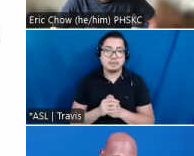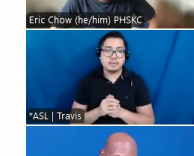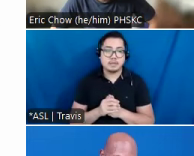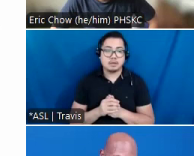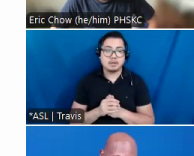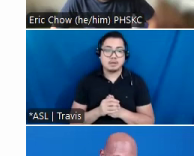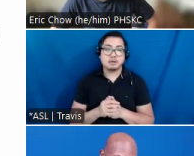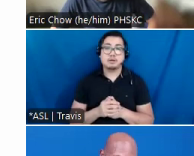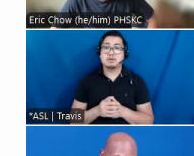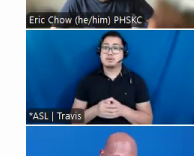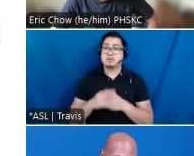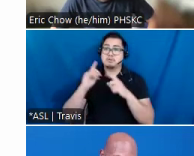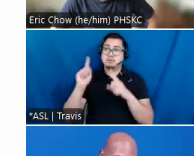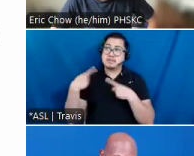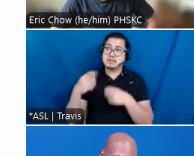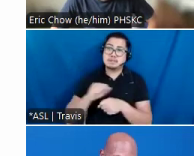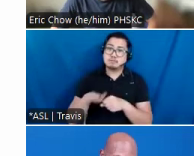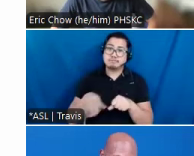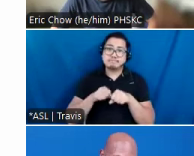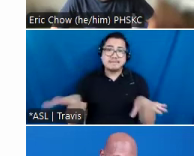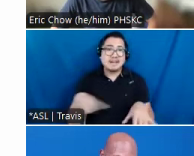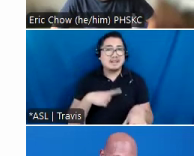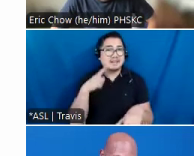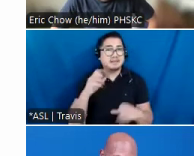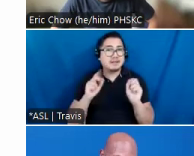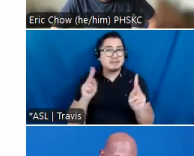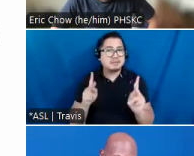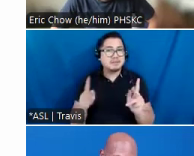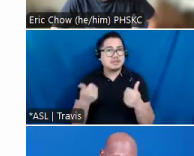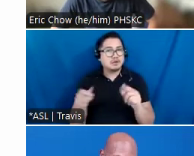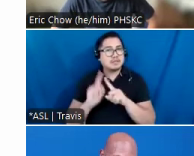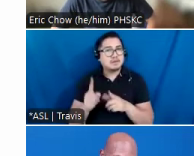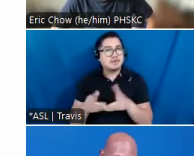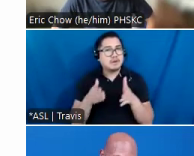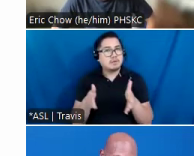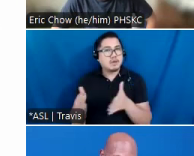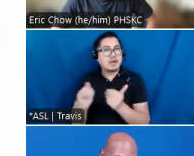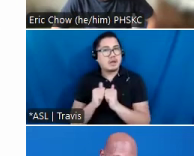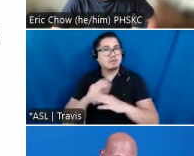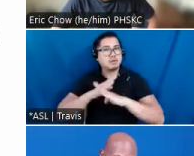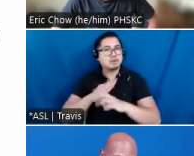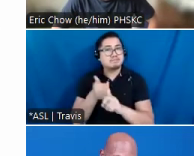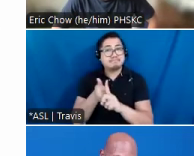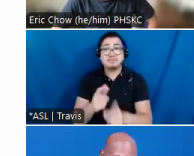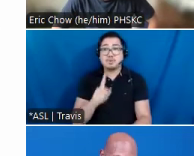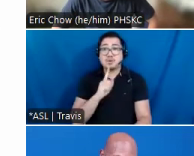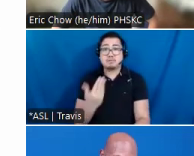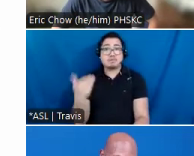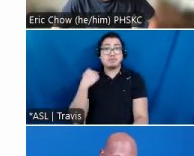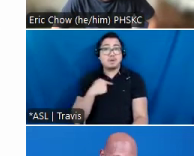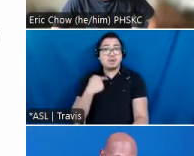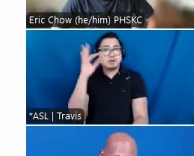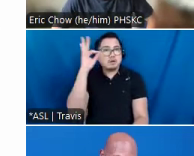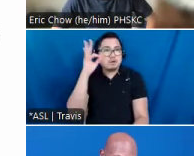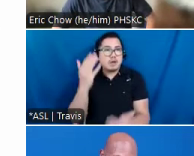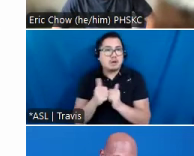throughout the pandemic, I think people have explored different ways to protect themselves because, again, we didn't know a whole lot at the beginning of the pandemic,